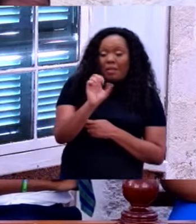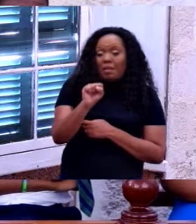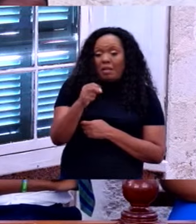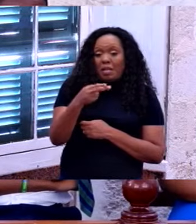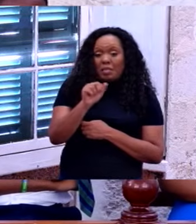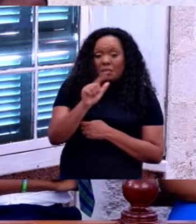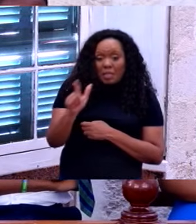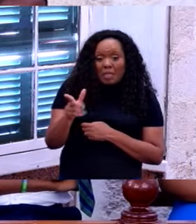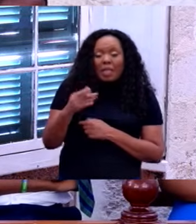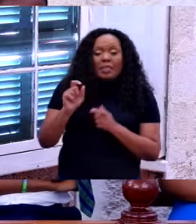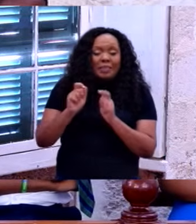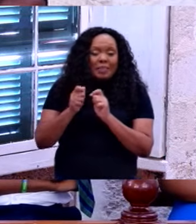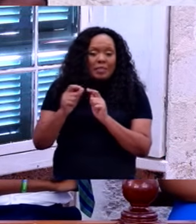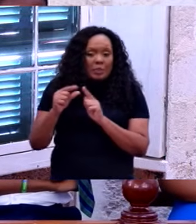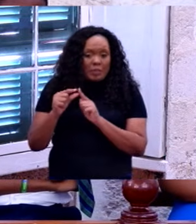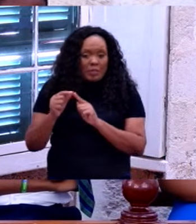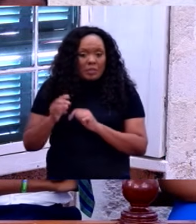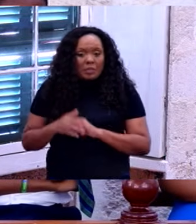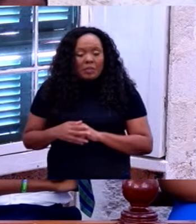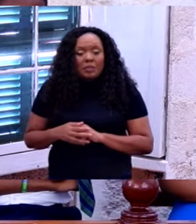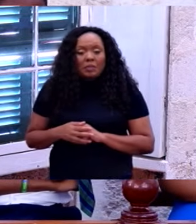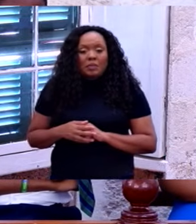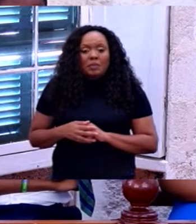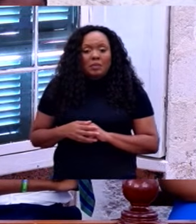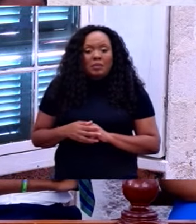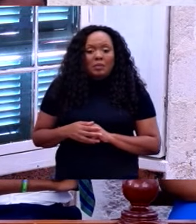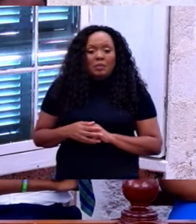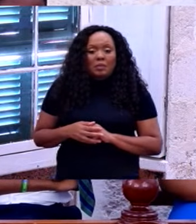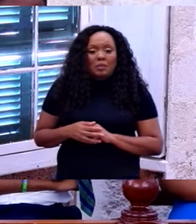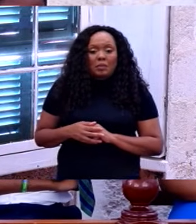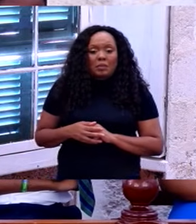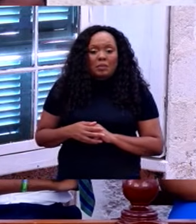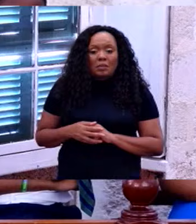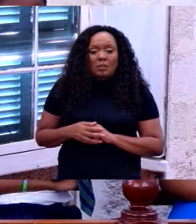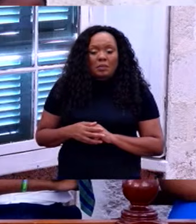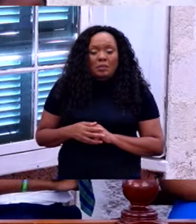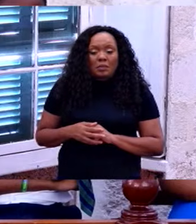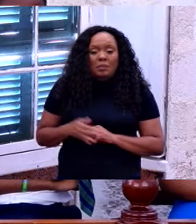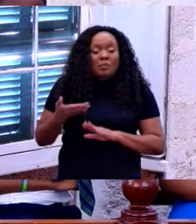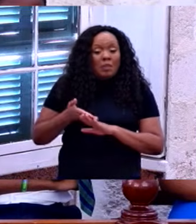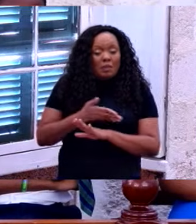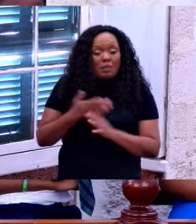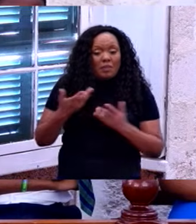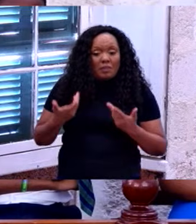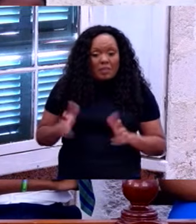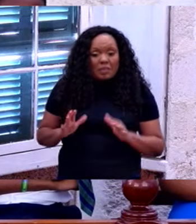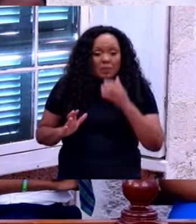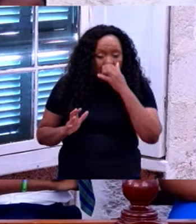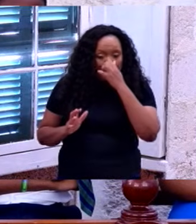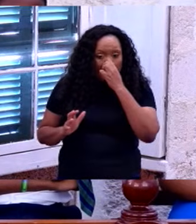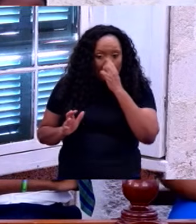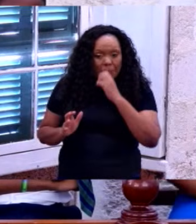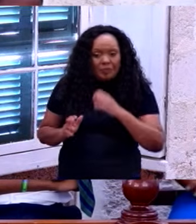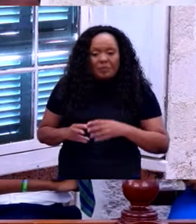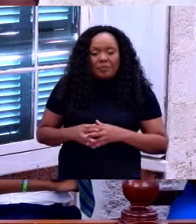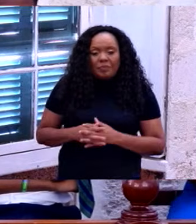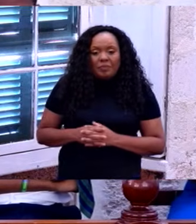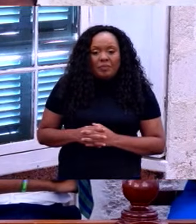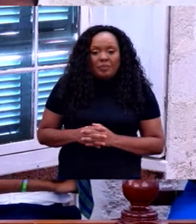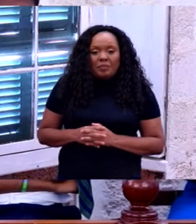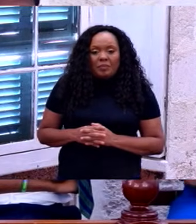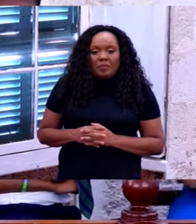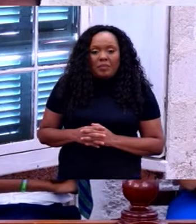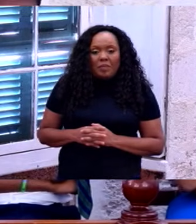speaker. Before I close, the philosophy which you hear today is based on a philosopher